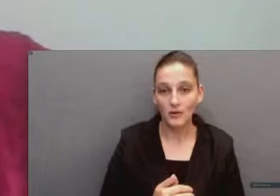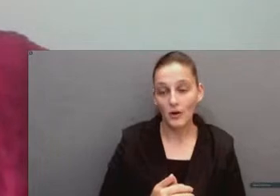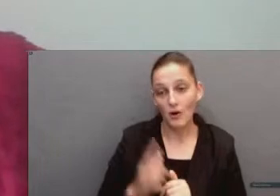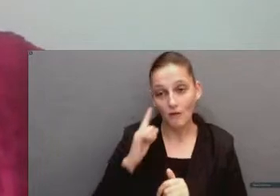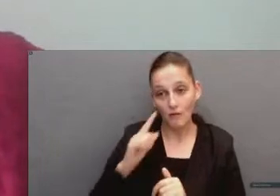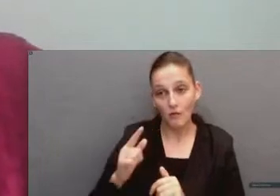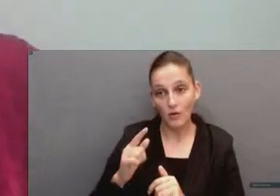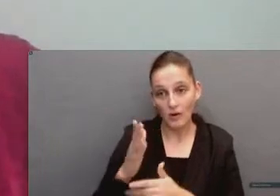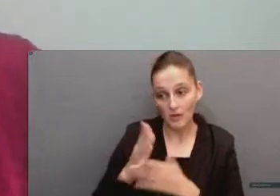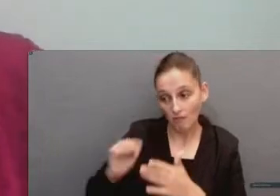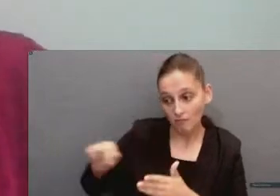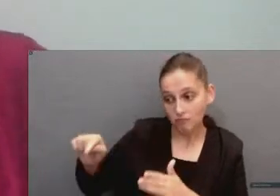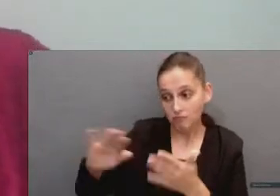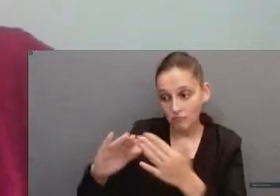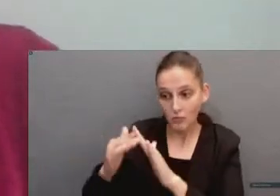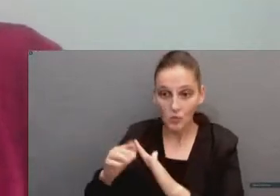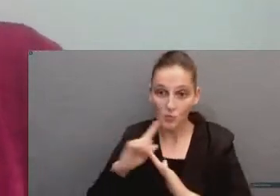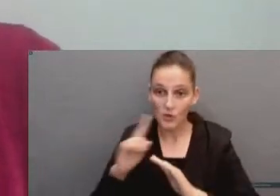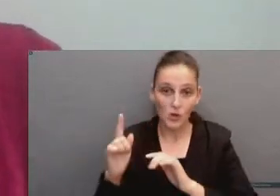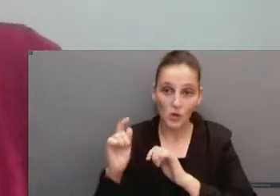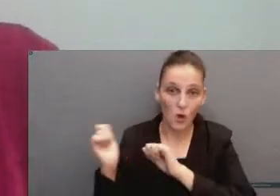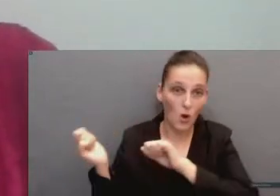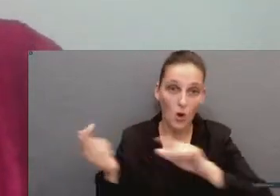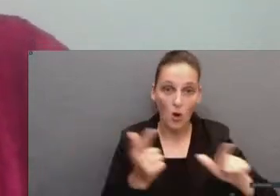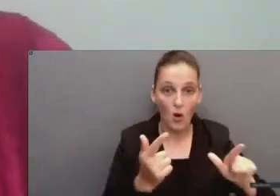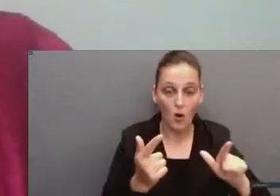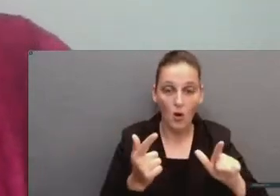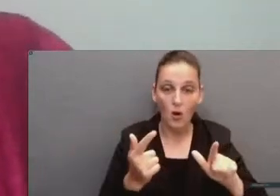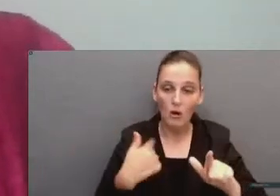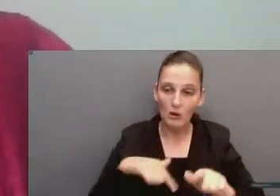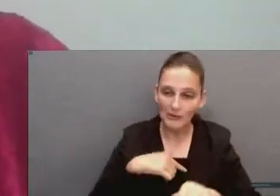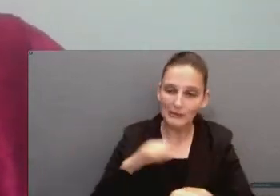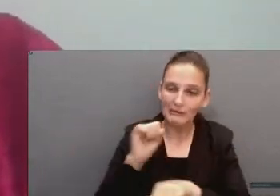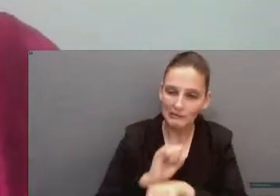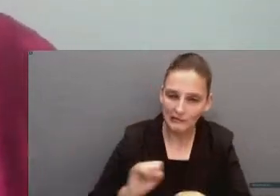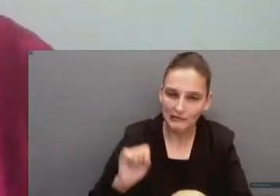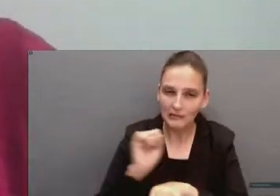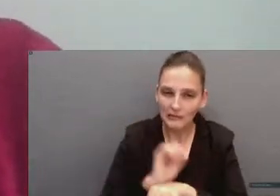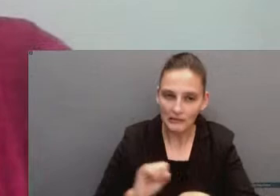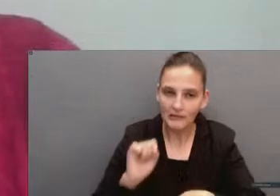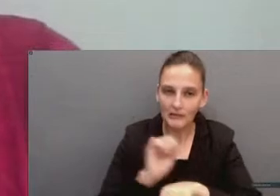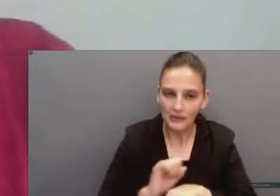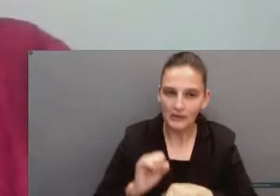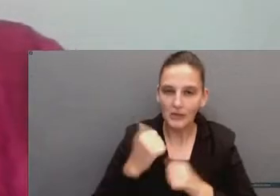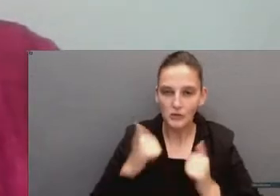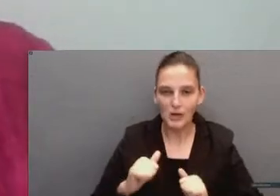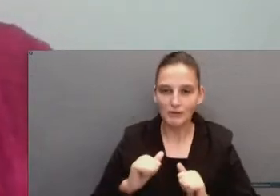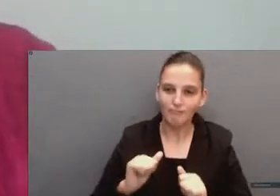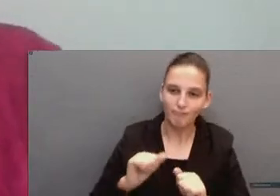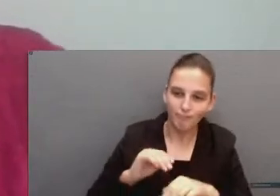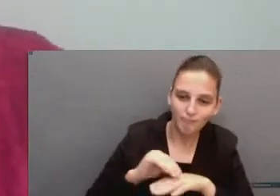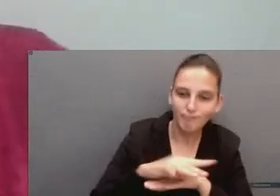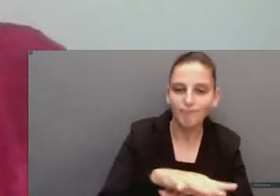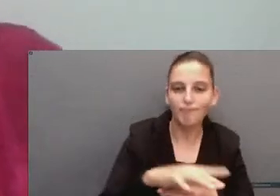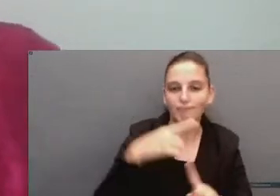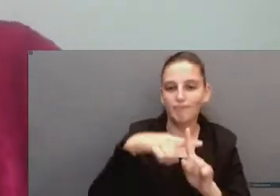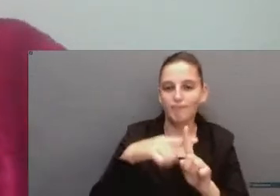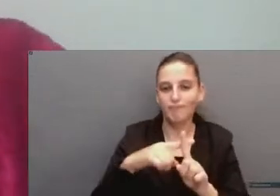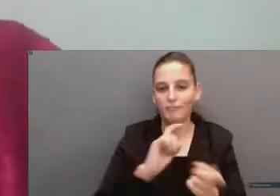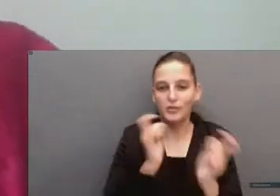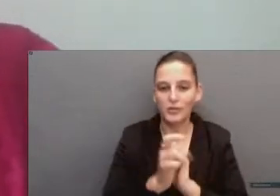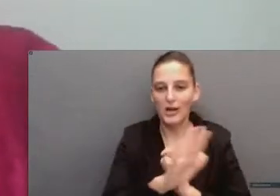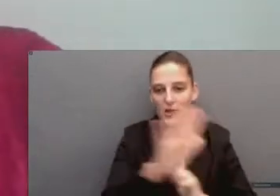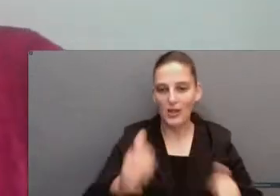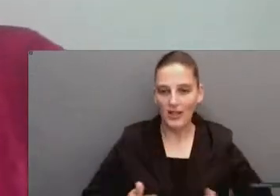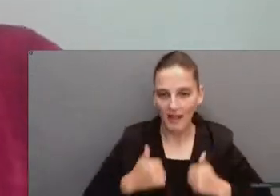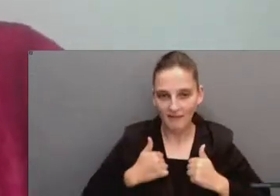all, that we are talking about and working diligently to impact their lives. So I just want to say that. And